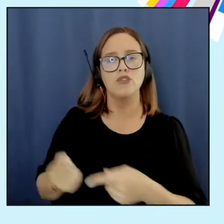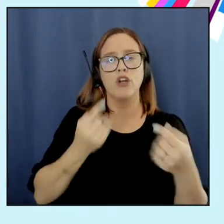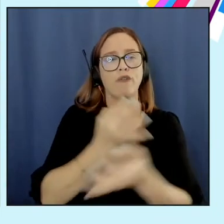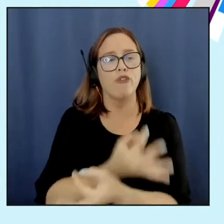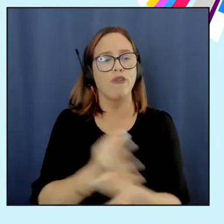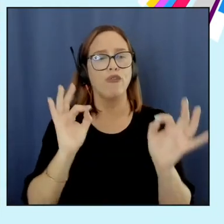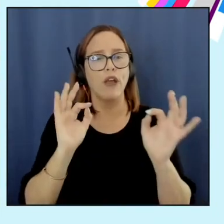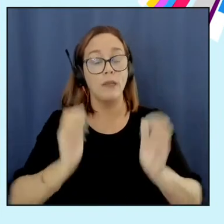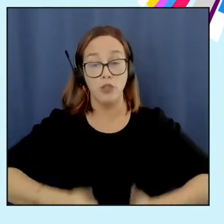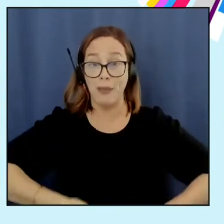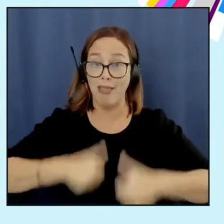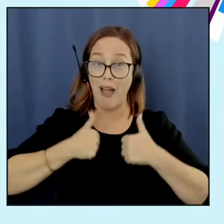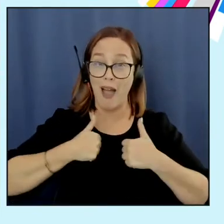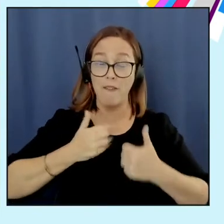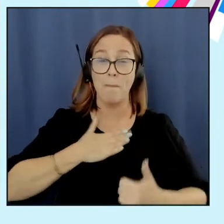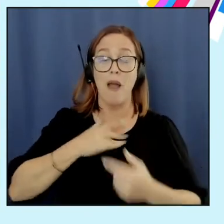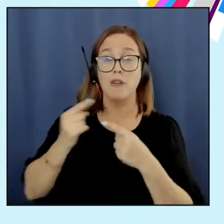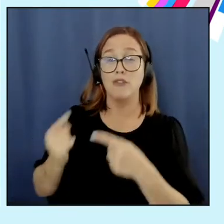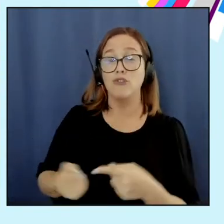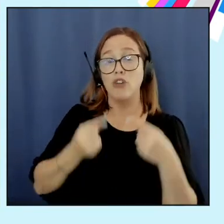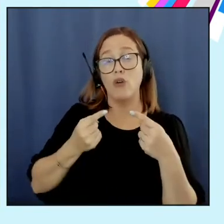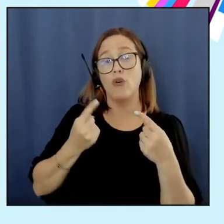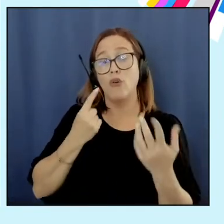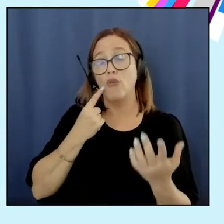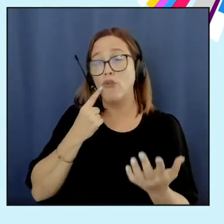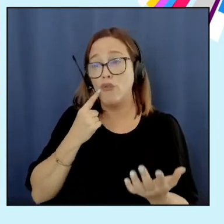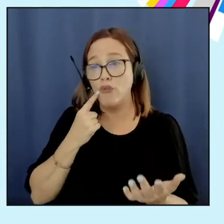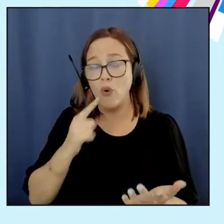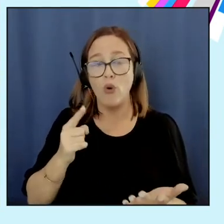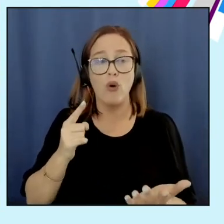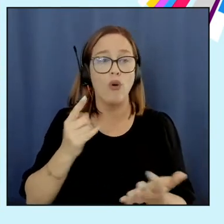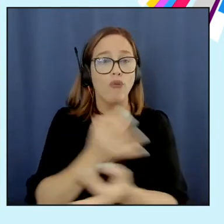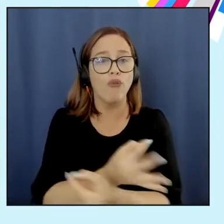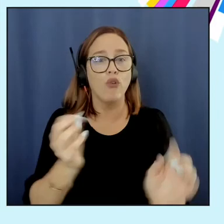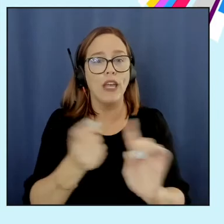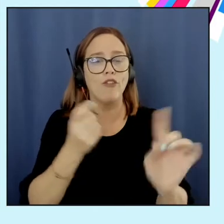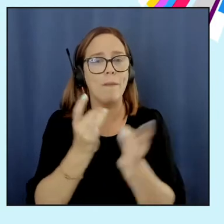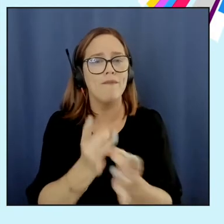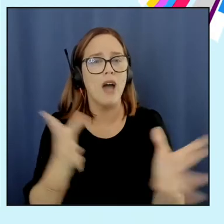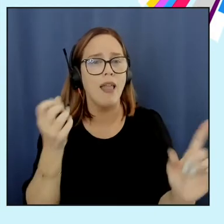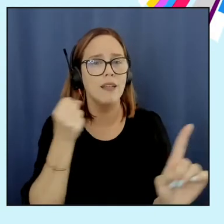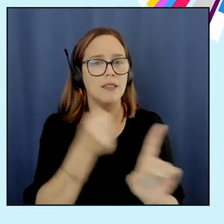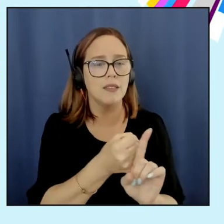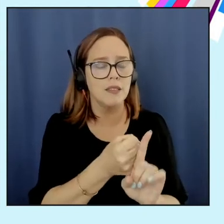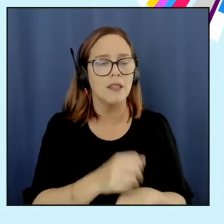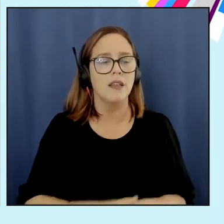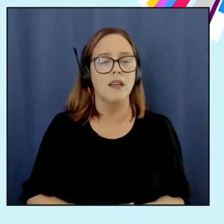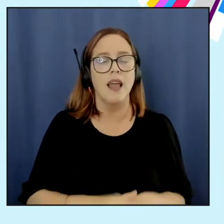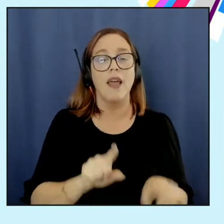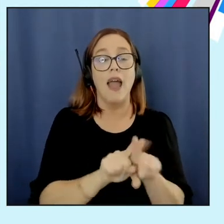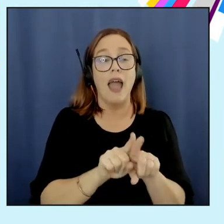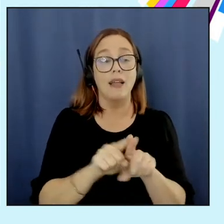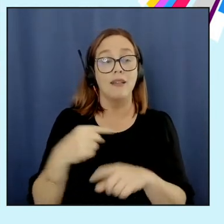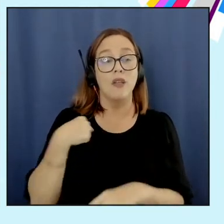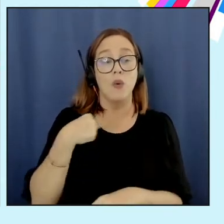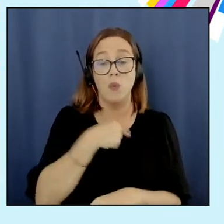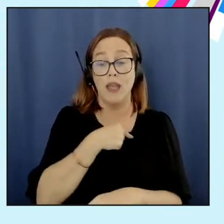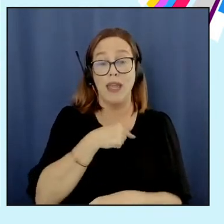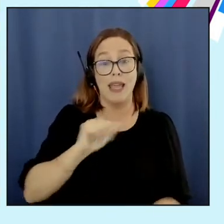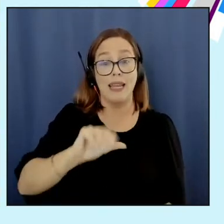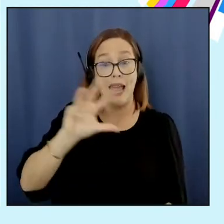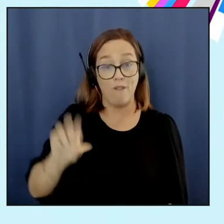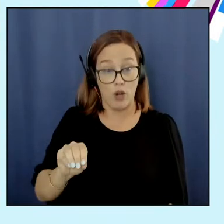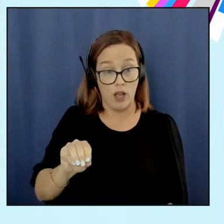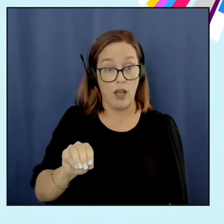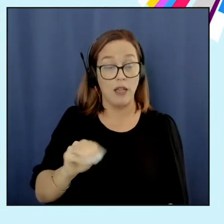alive, my struggle to be free from violence. And as we in Africa, some